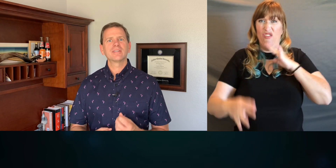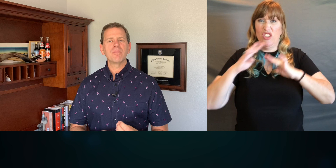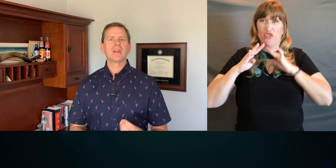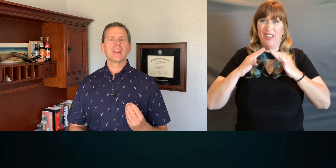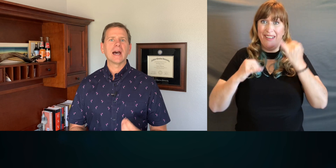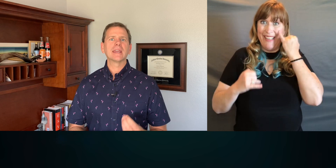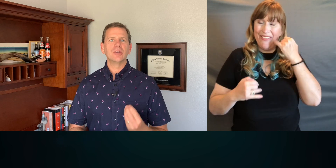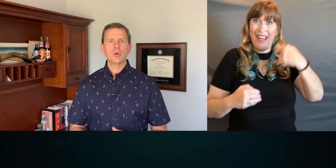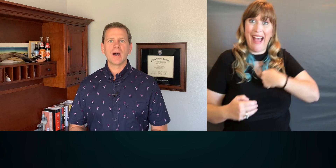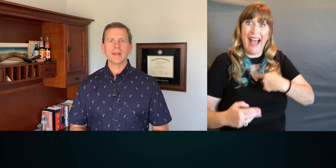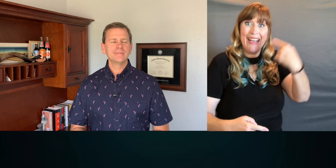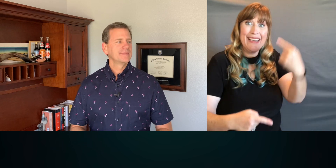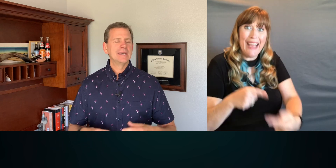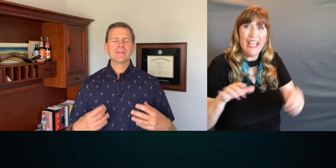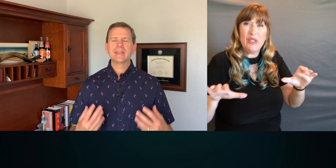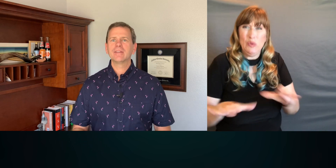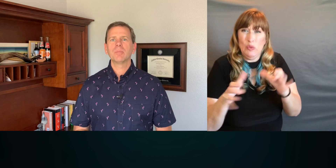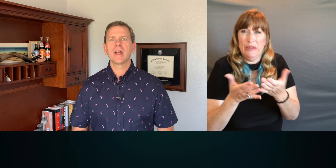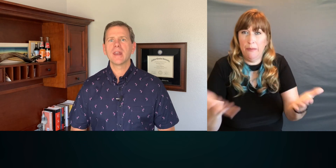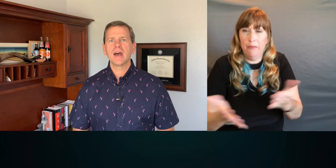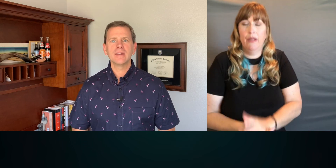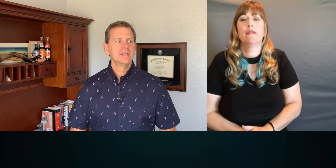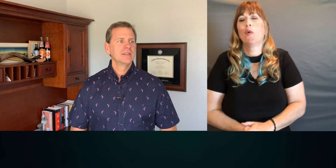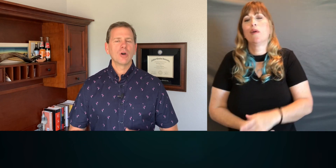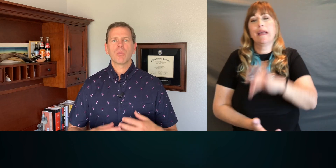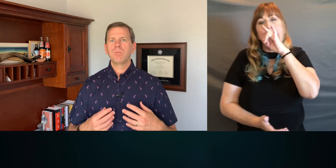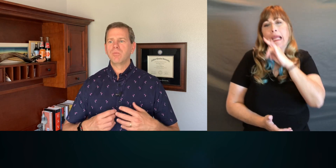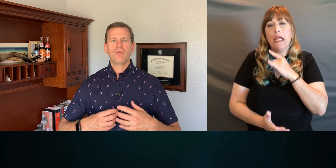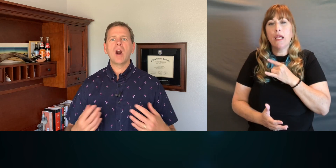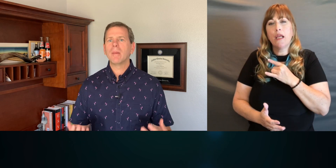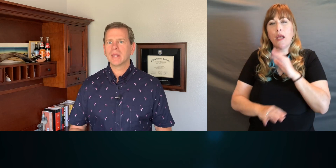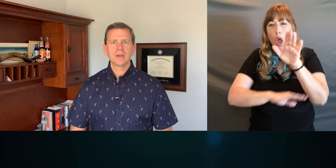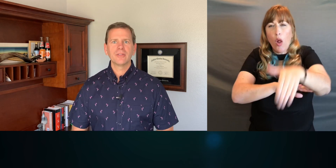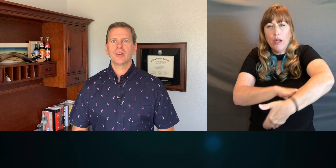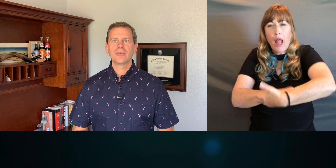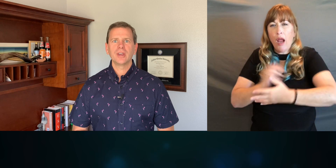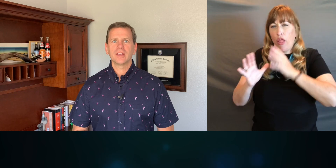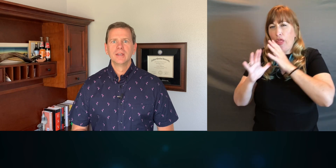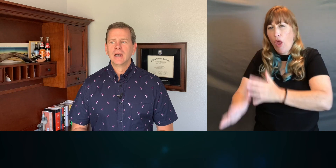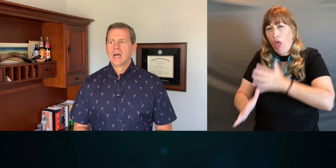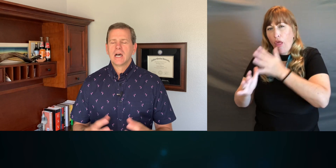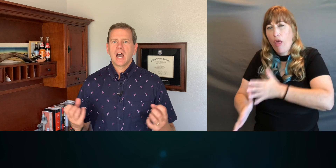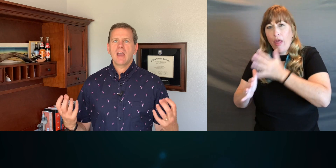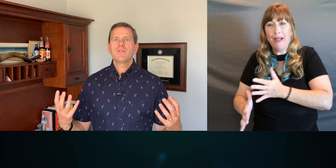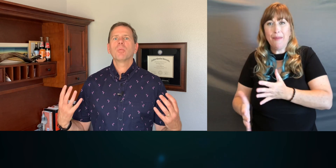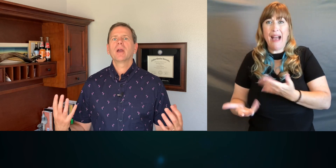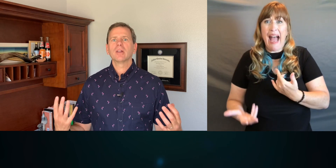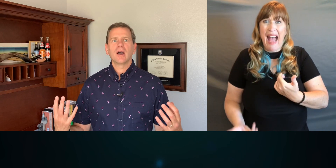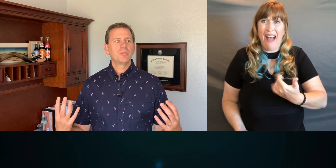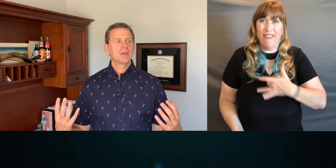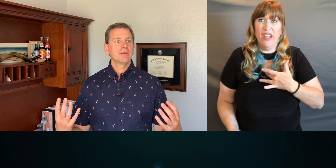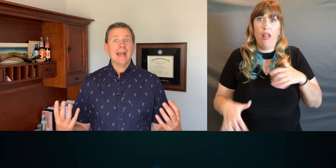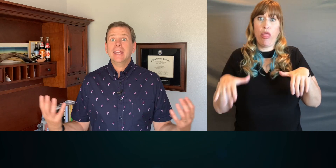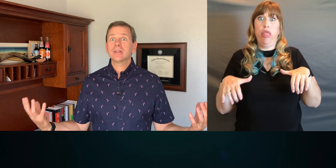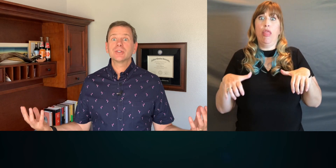not something that I can do about it. If a kid's up late at night, you know, vomiting because they're sick, I feel